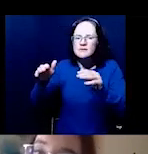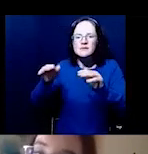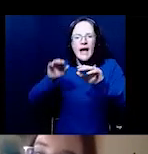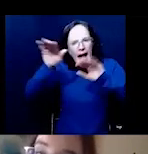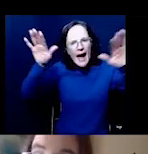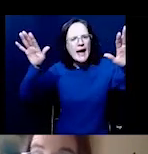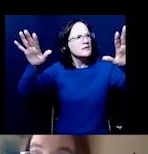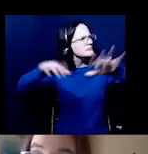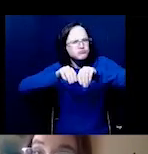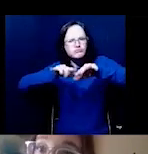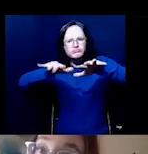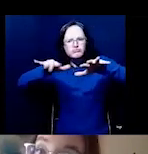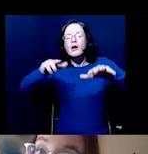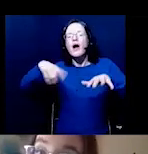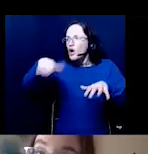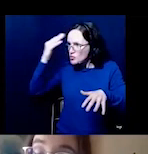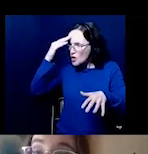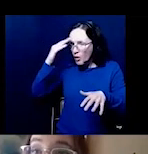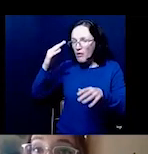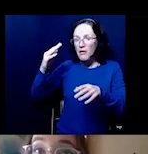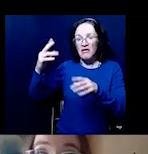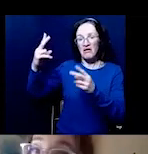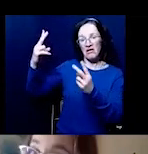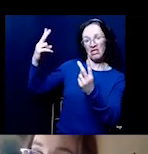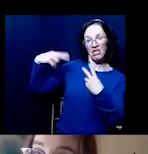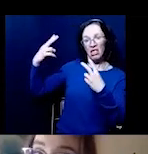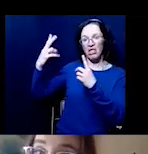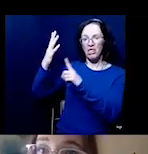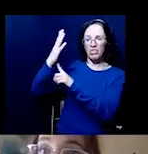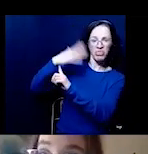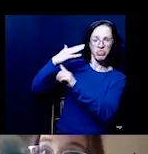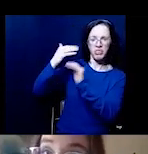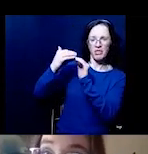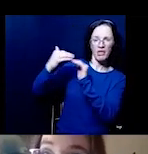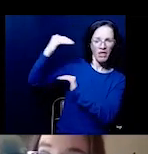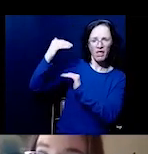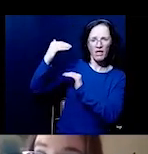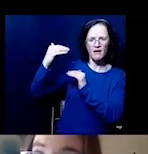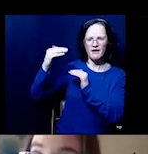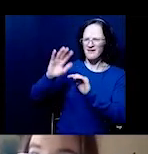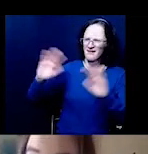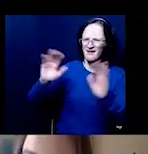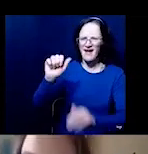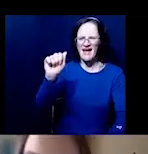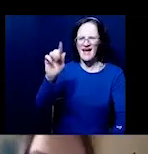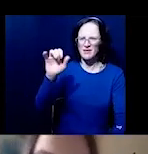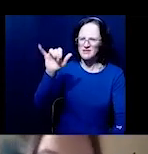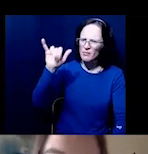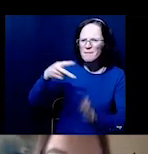think that's what's going to change the laws. That's what's going to change the services and all of that. I'm just going